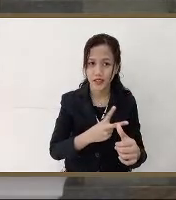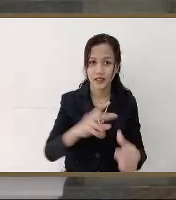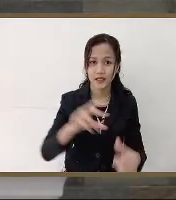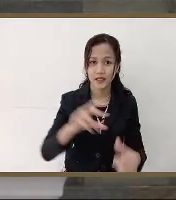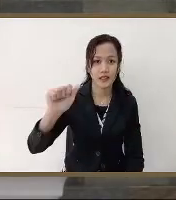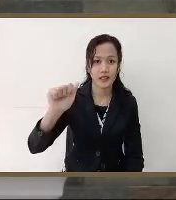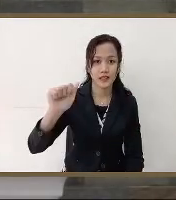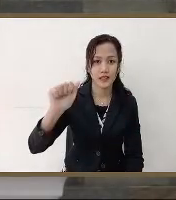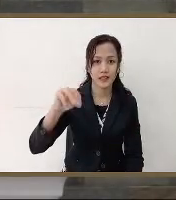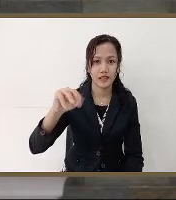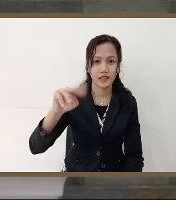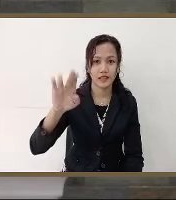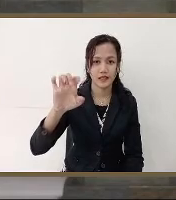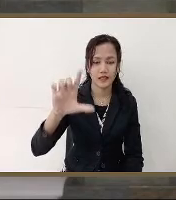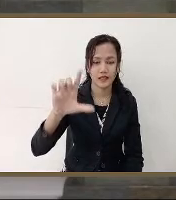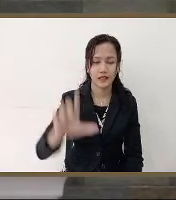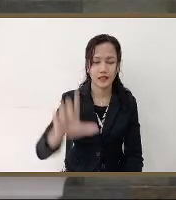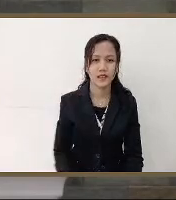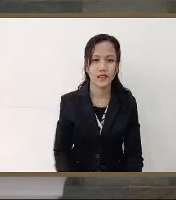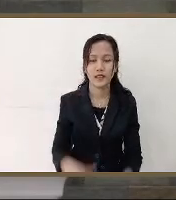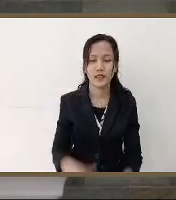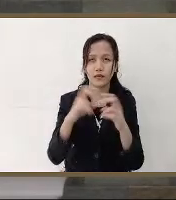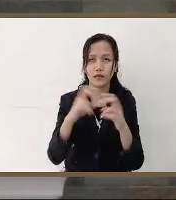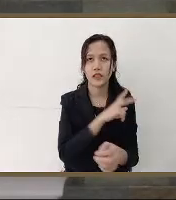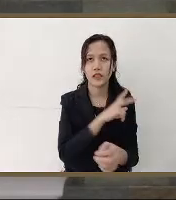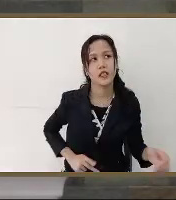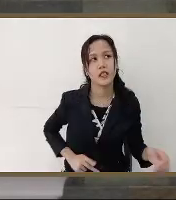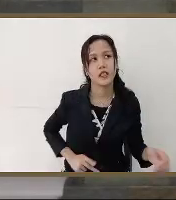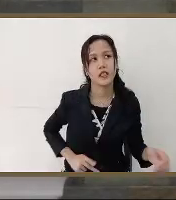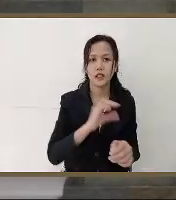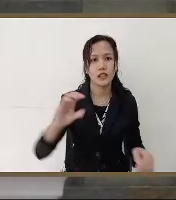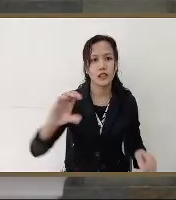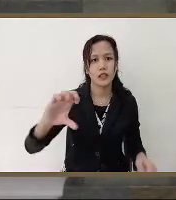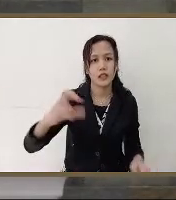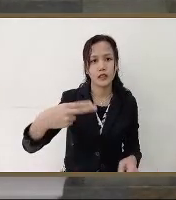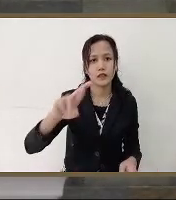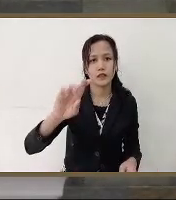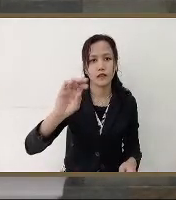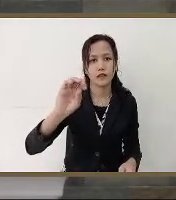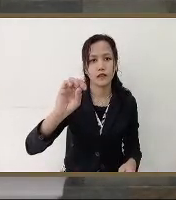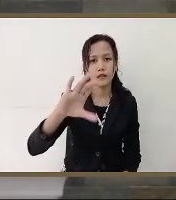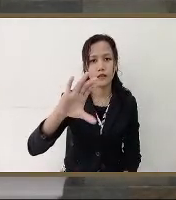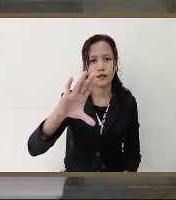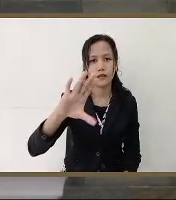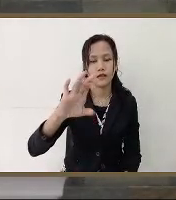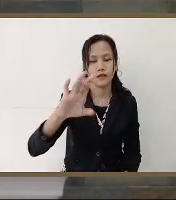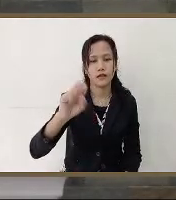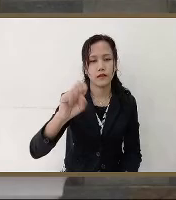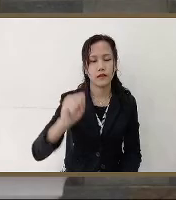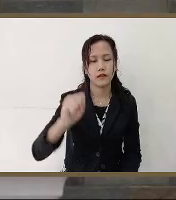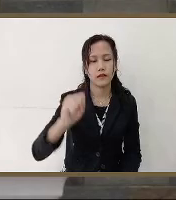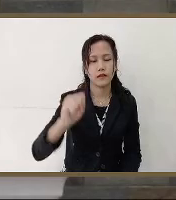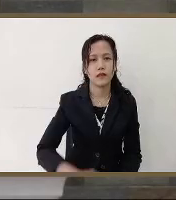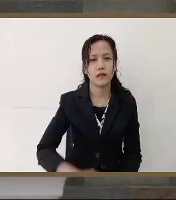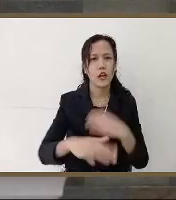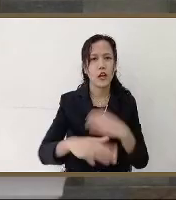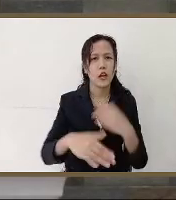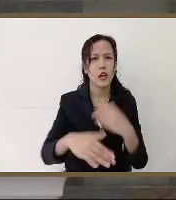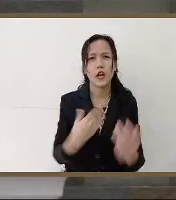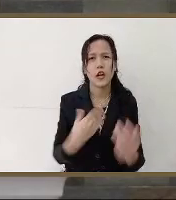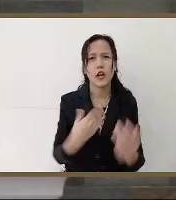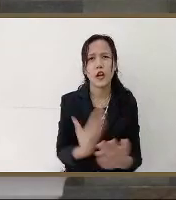Chronicles, lahat po yan, according to the Jewish scriptures, they are all considered as